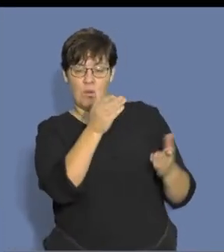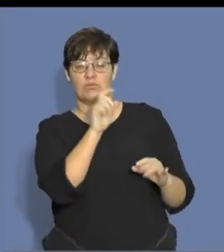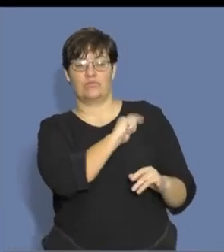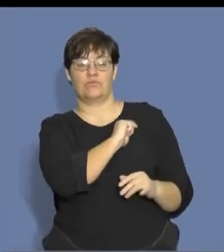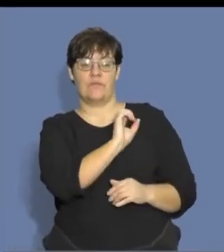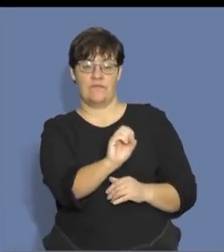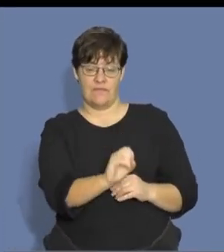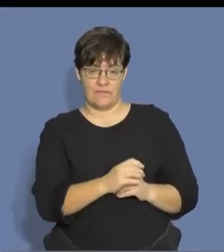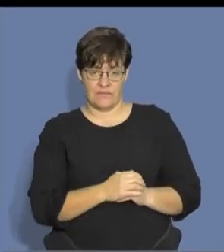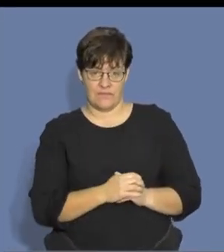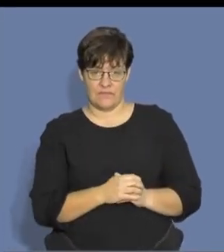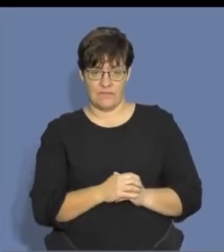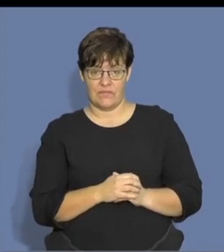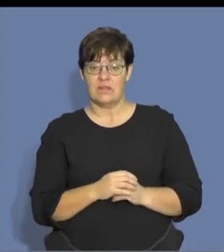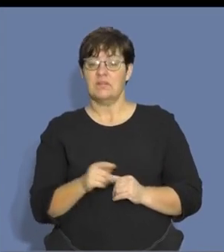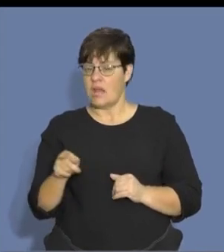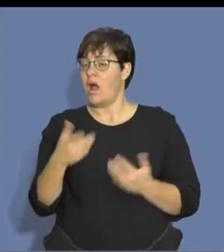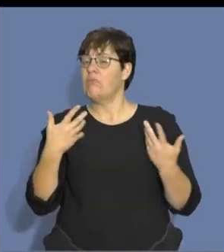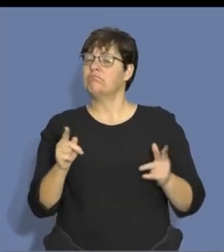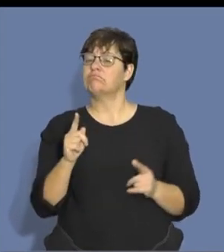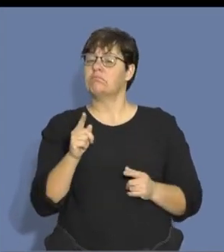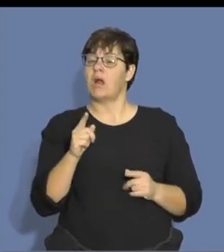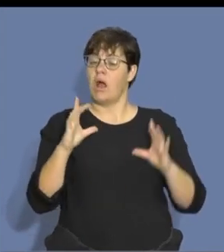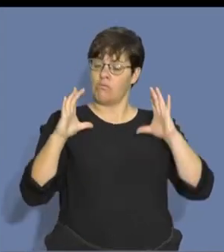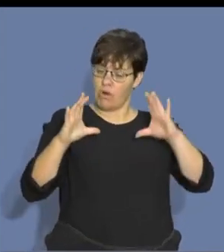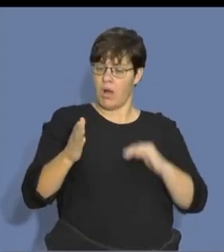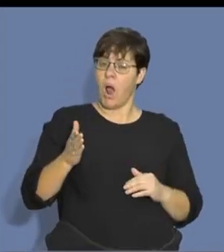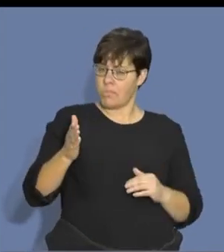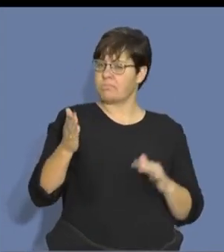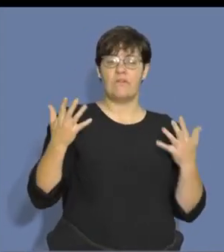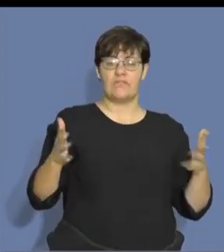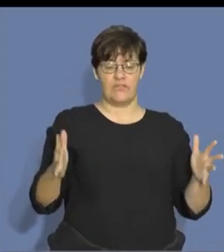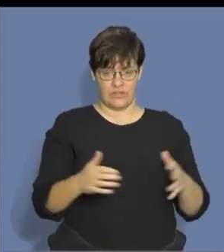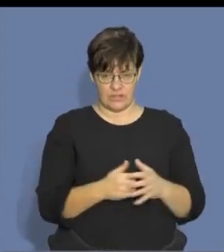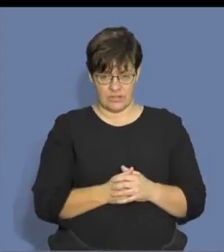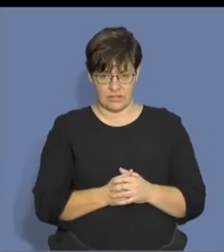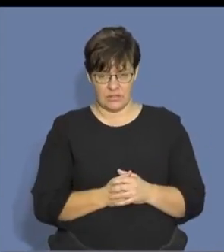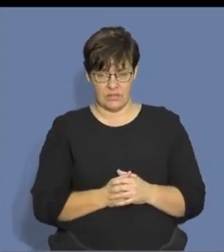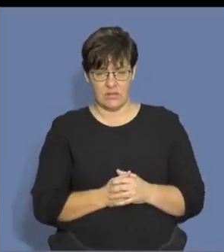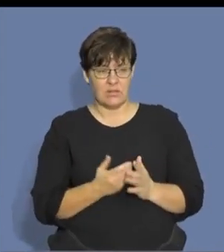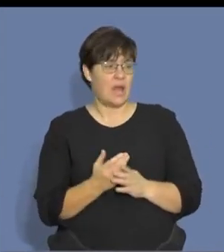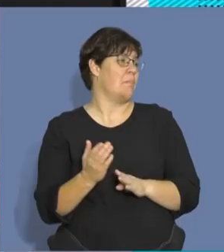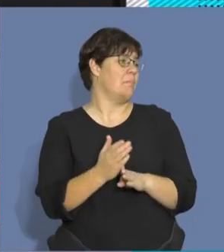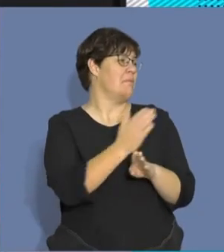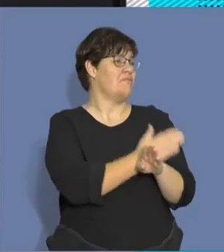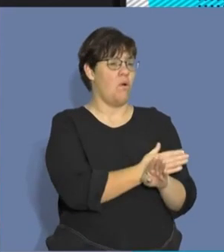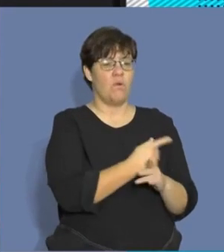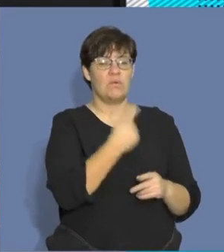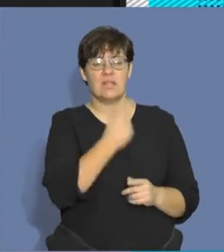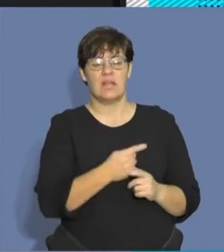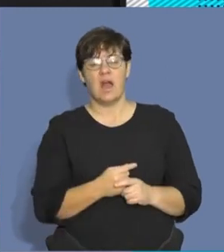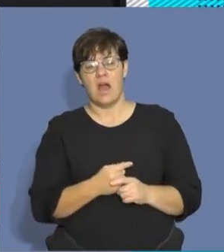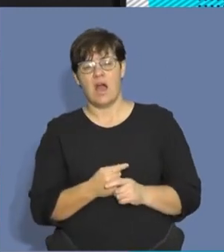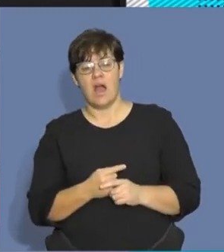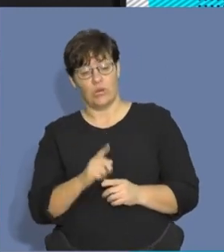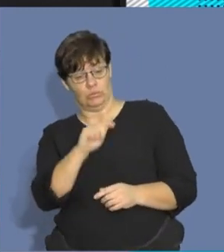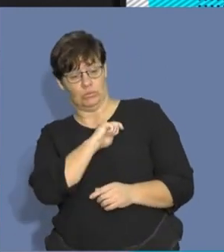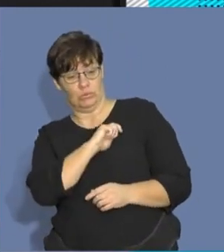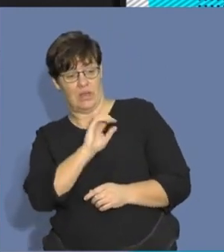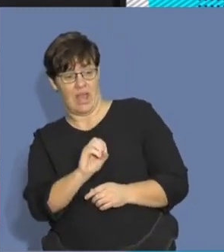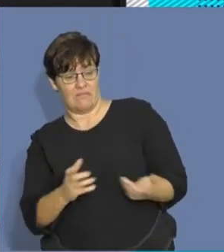is, it says this point does lie on my graph. So this equation must be true. It's not like the previous question where we wanted to see, is it